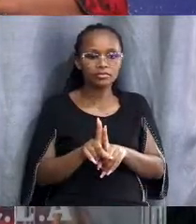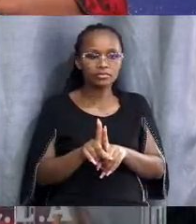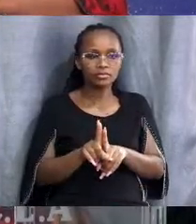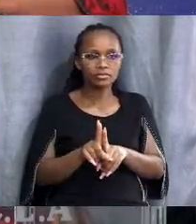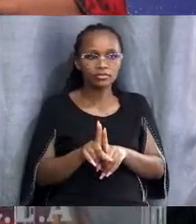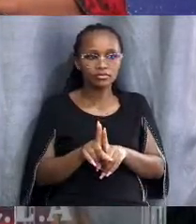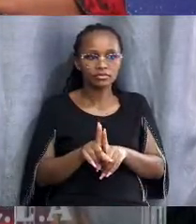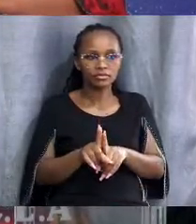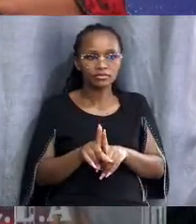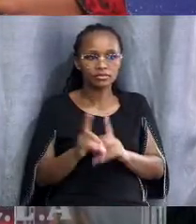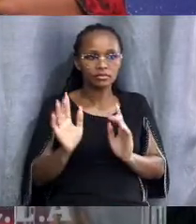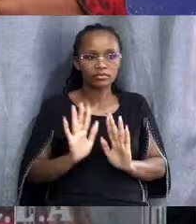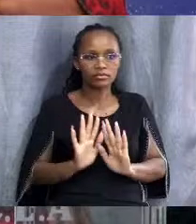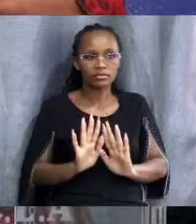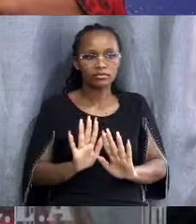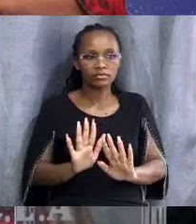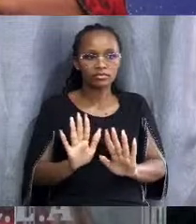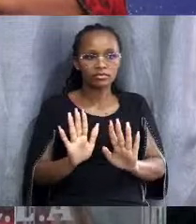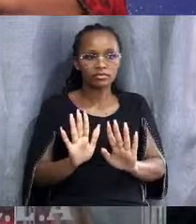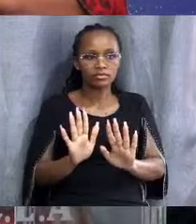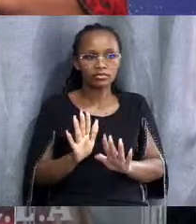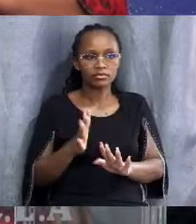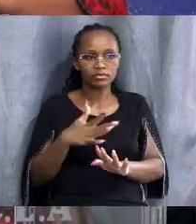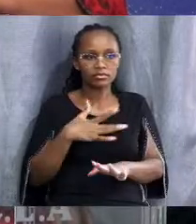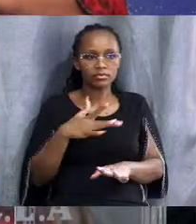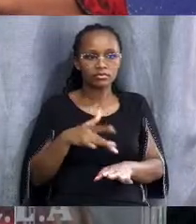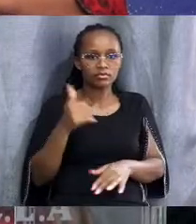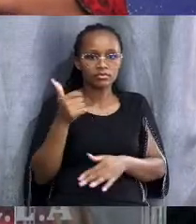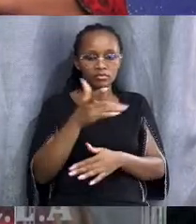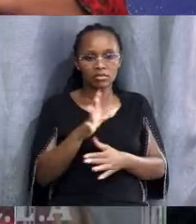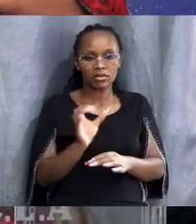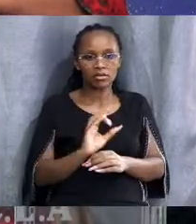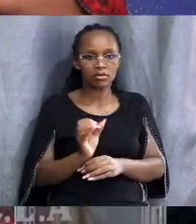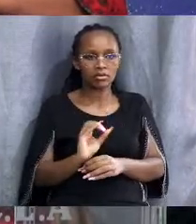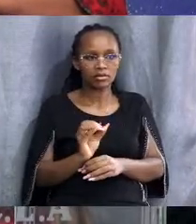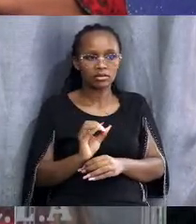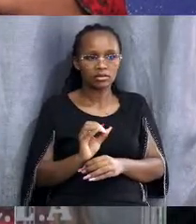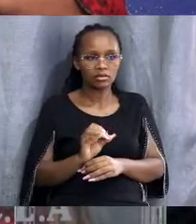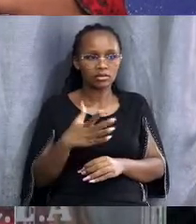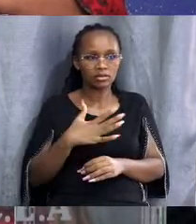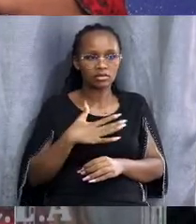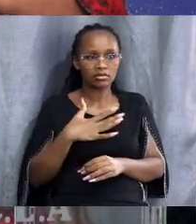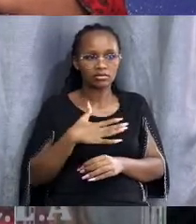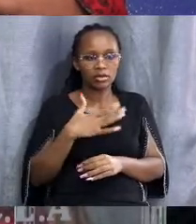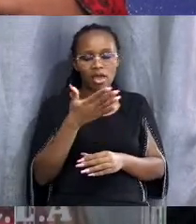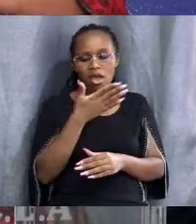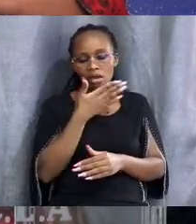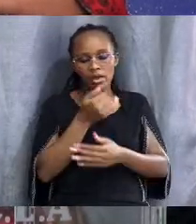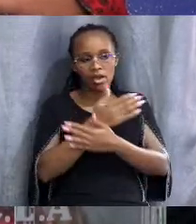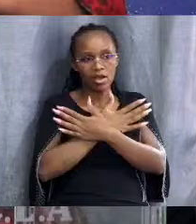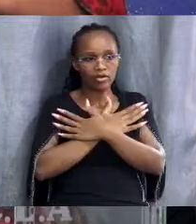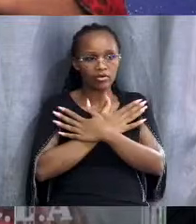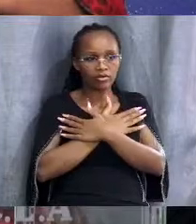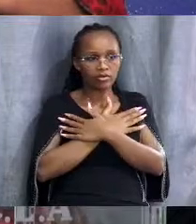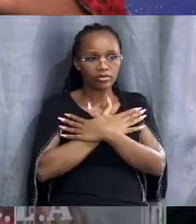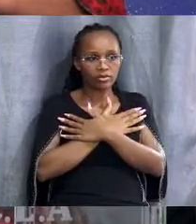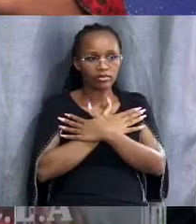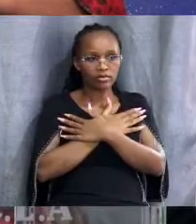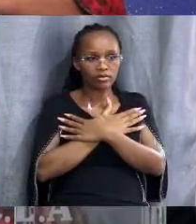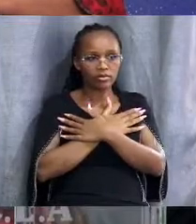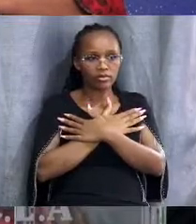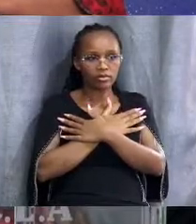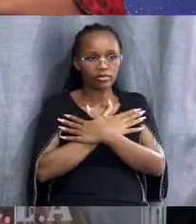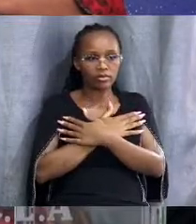that you have left can never be filled by anything, for you are my best friend, crewmate,